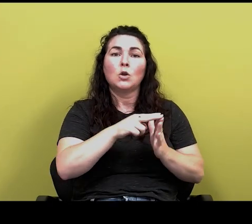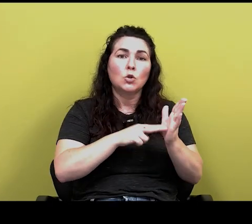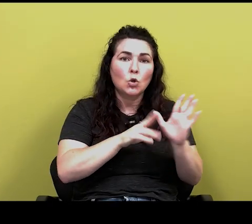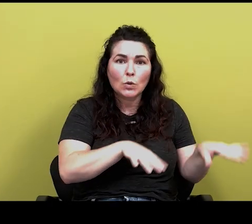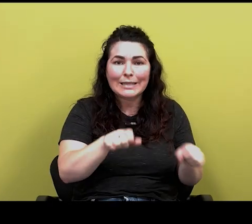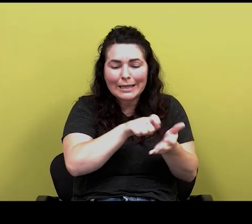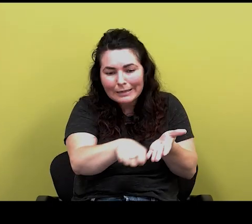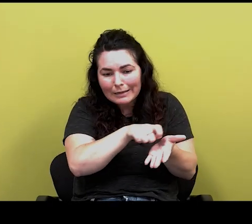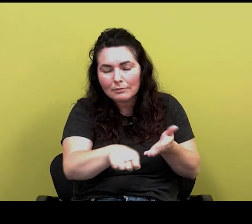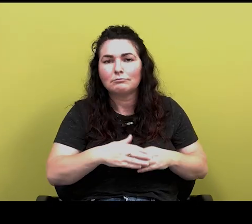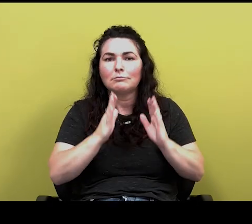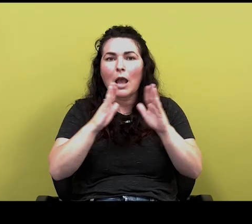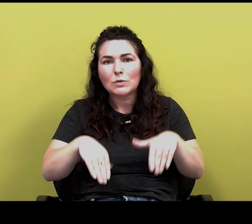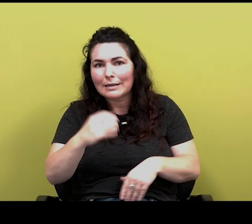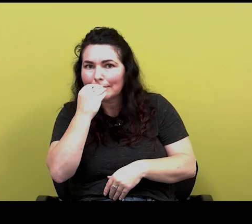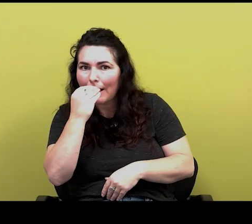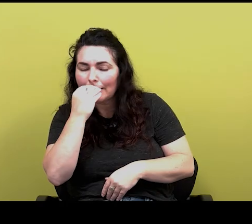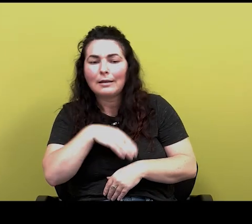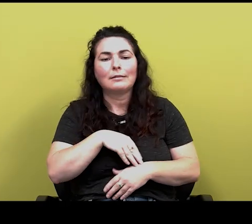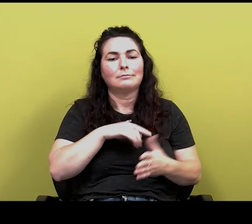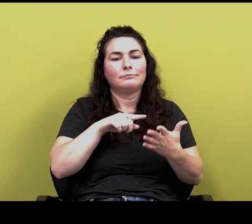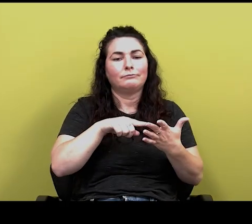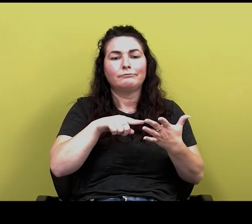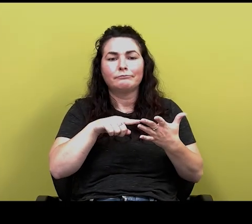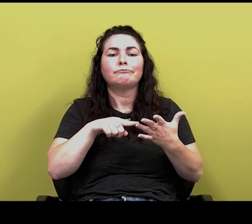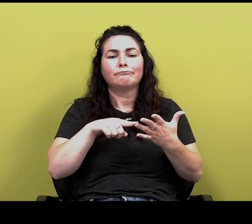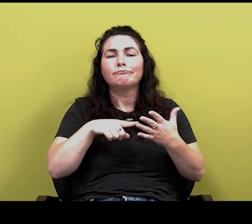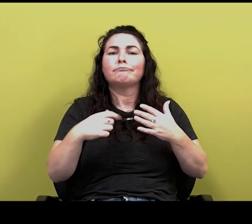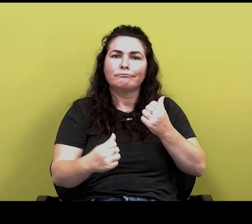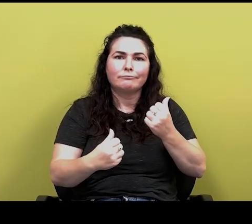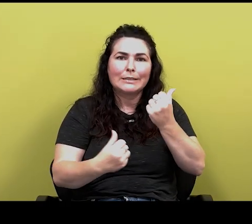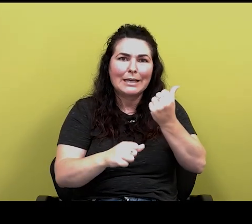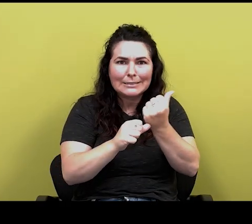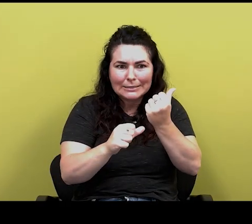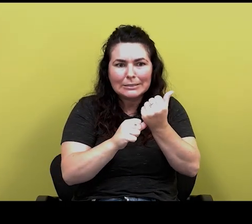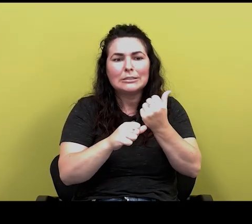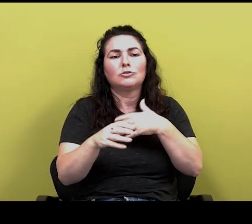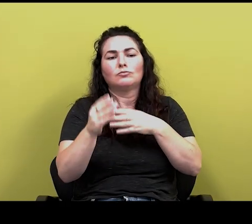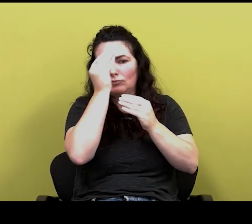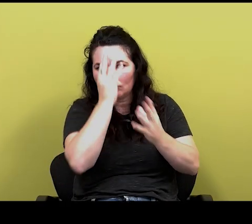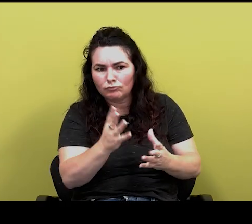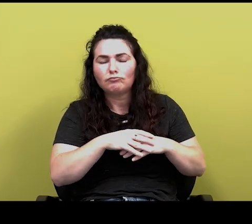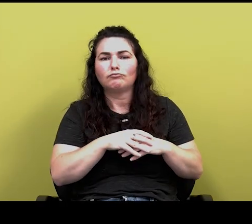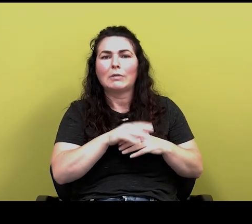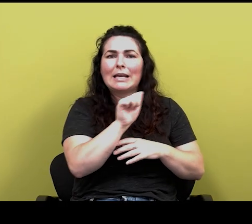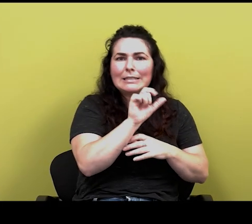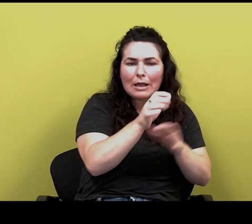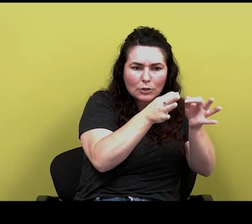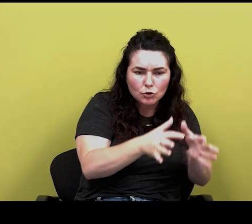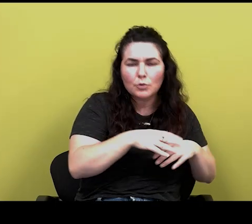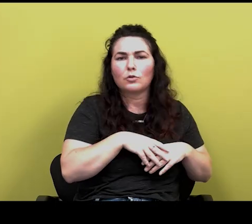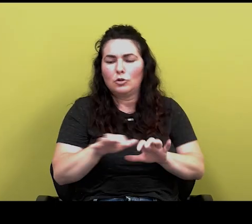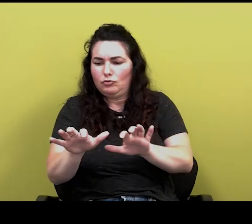support, housing and dining accommodations, assistive technology and accessible media, ASL interpreting and